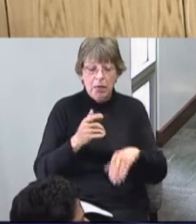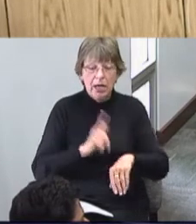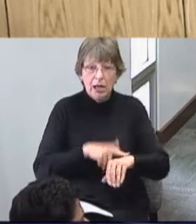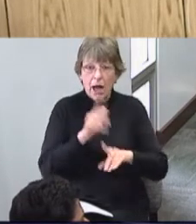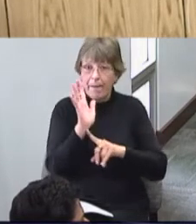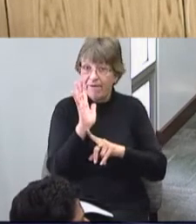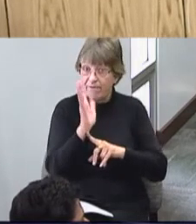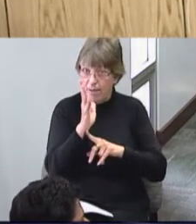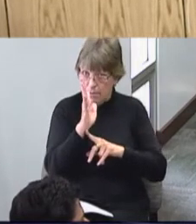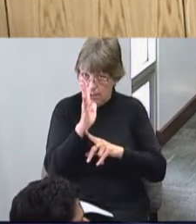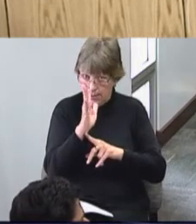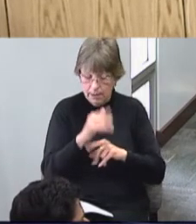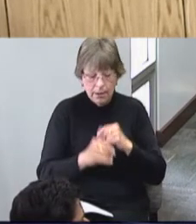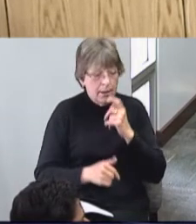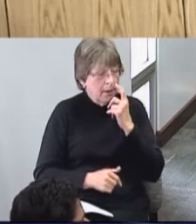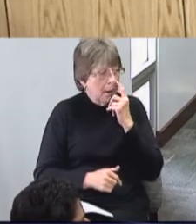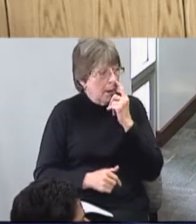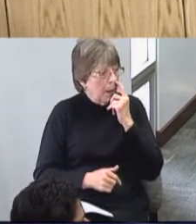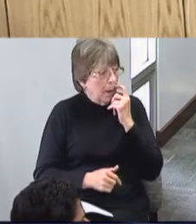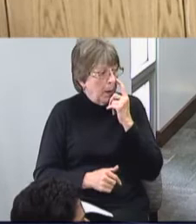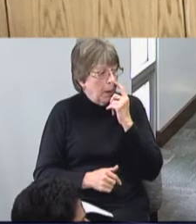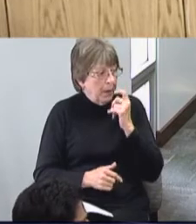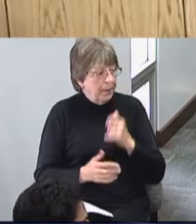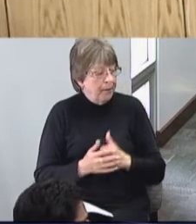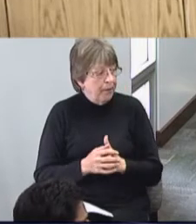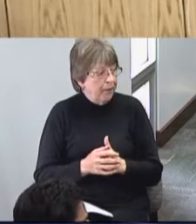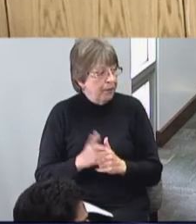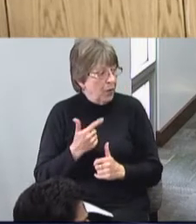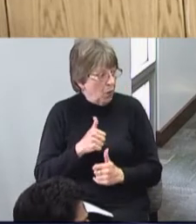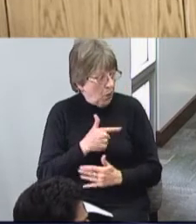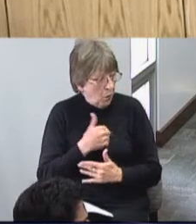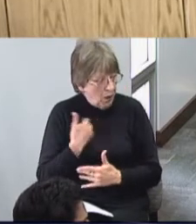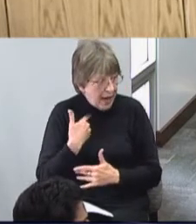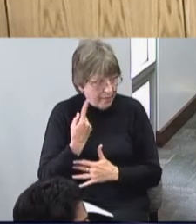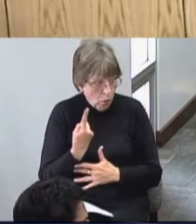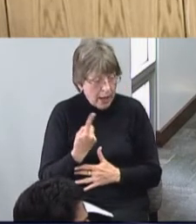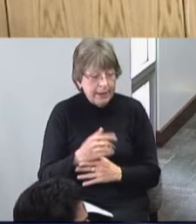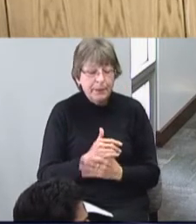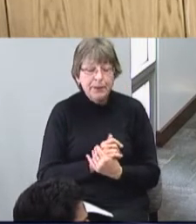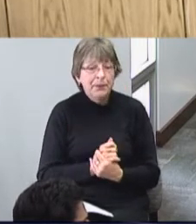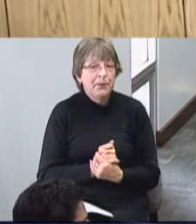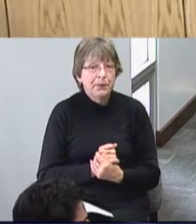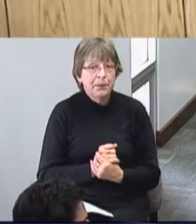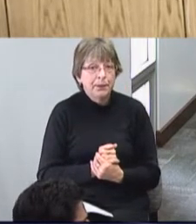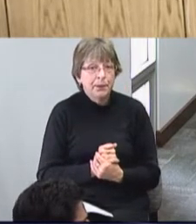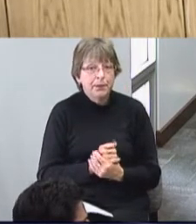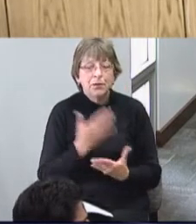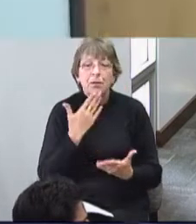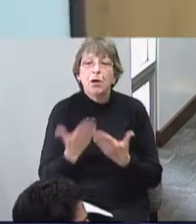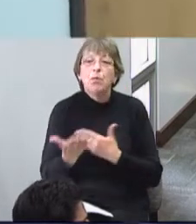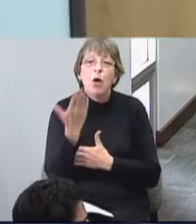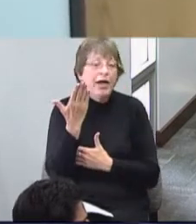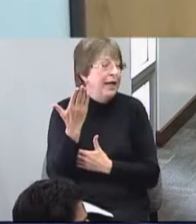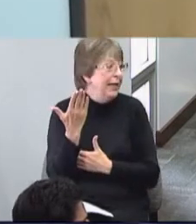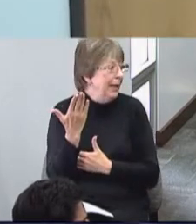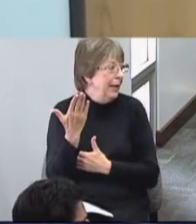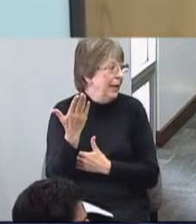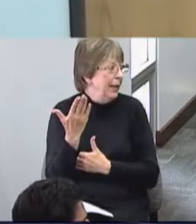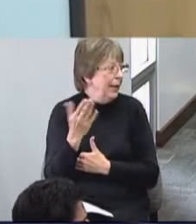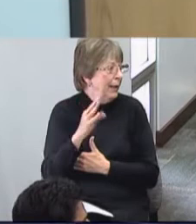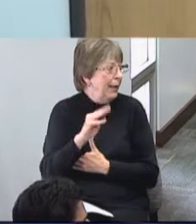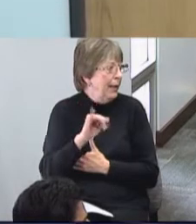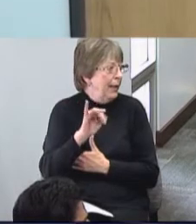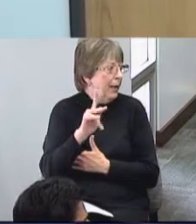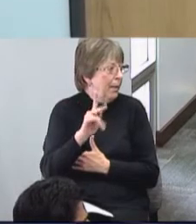minutes. Please. Morning. Good My morning. name is